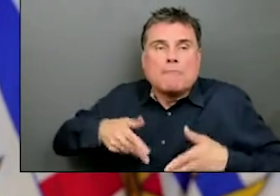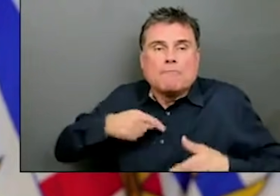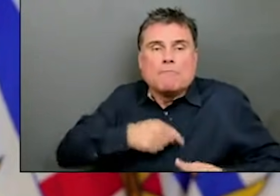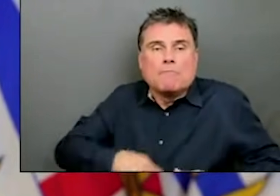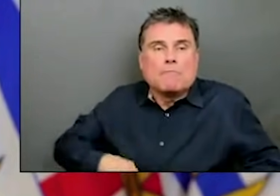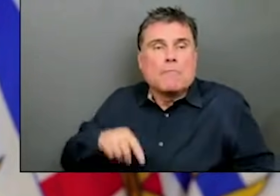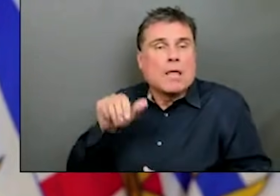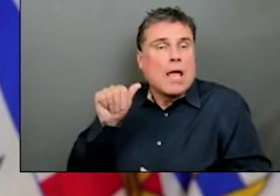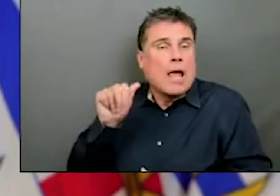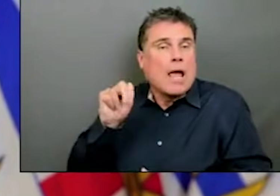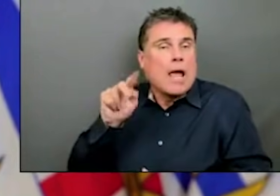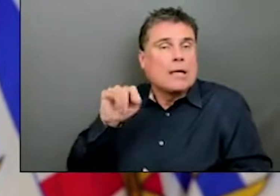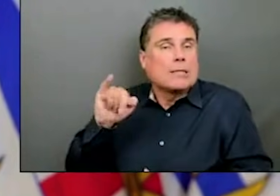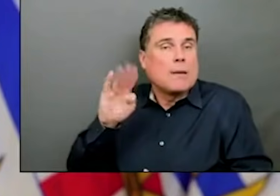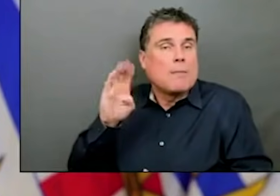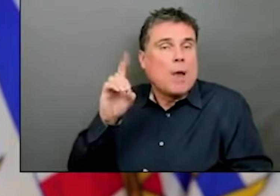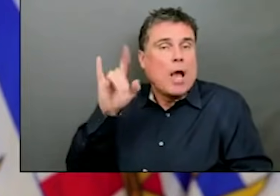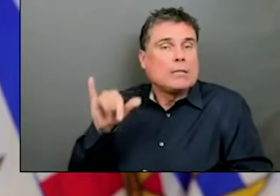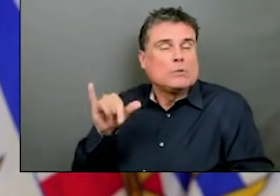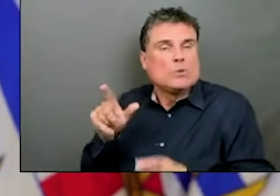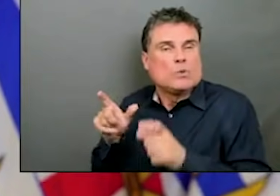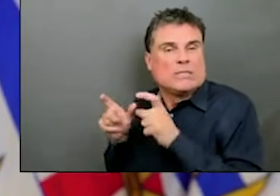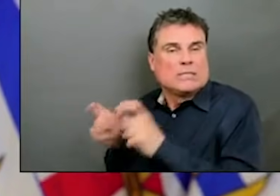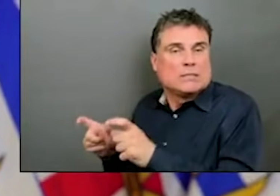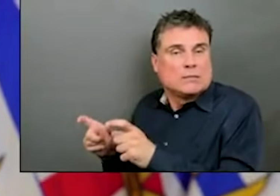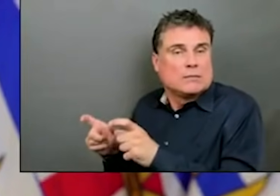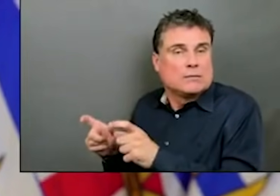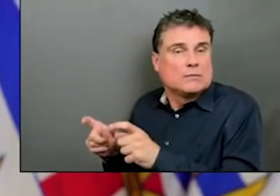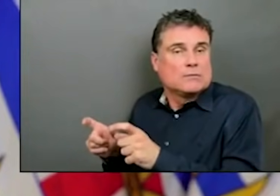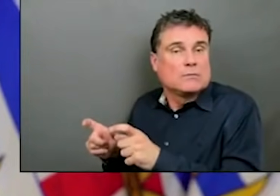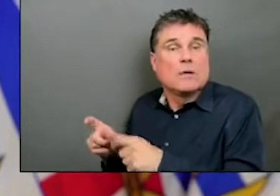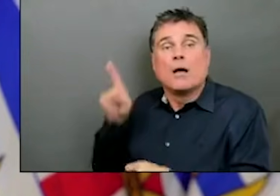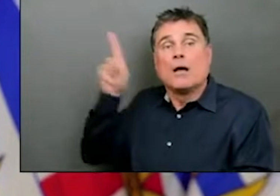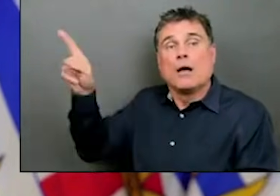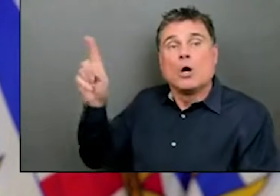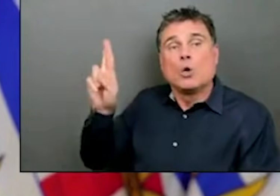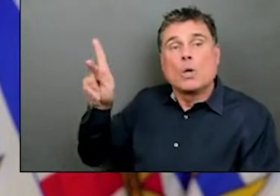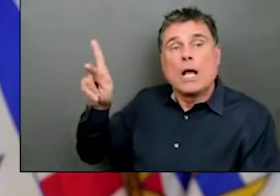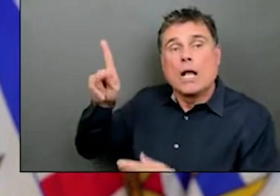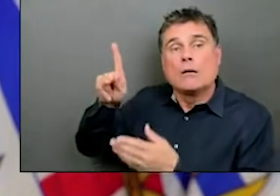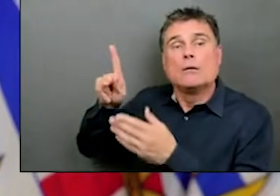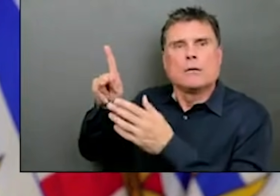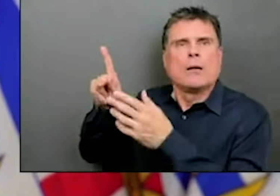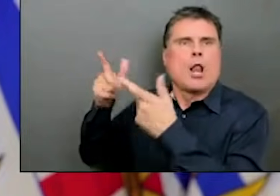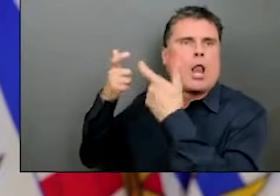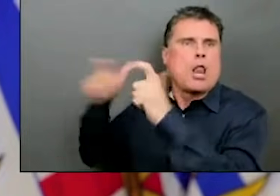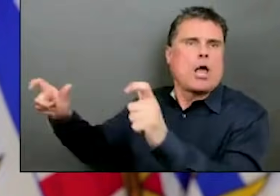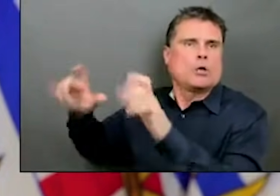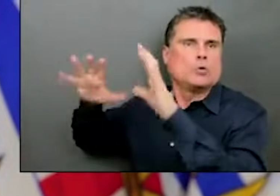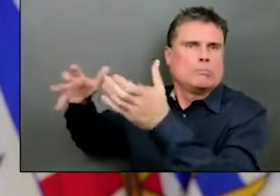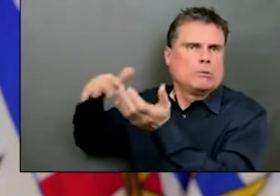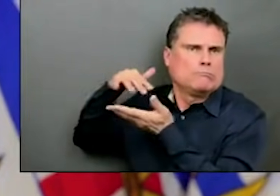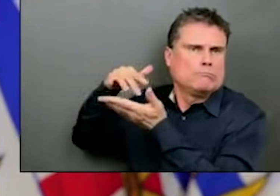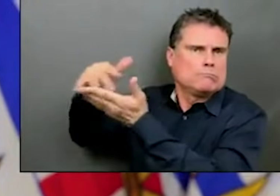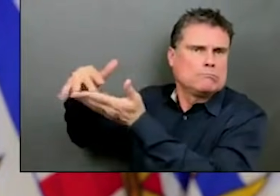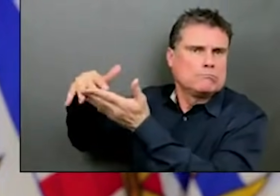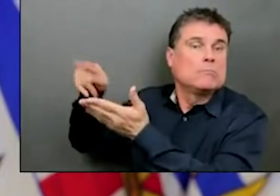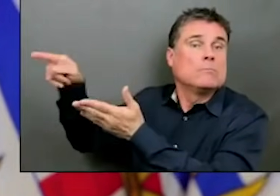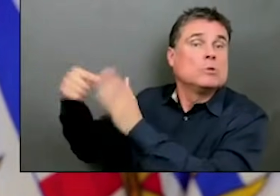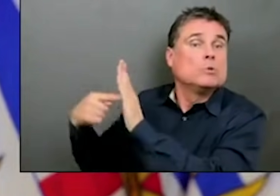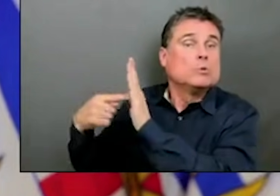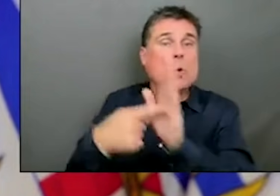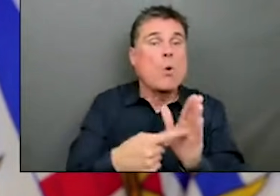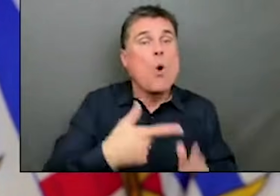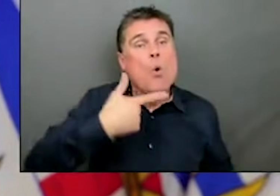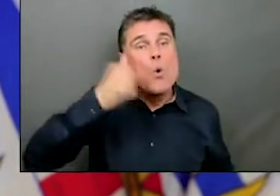other studies, one from the UK in a much larger group of people, that showed that antibody levels in older people actually were